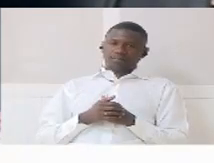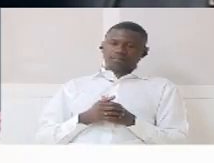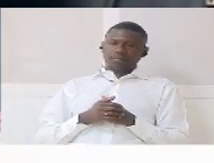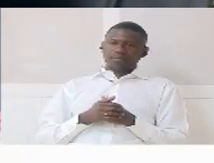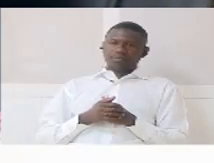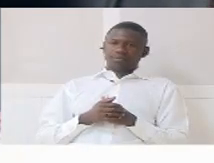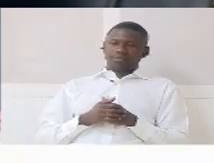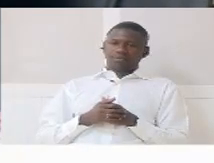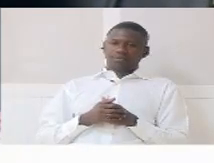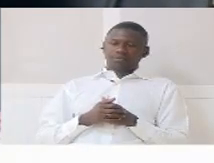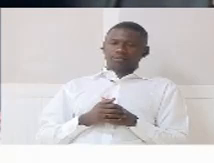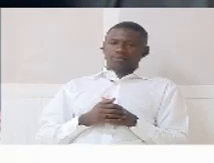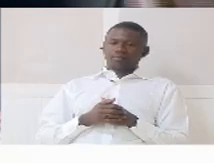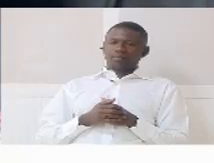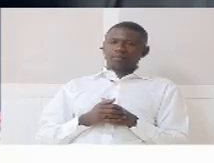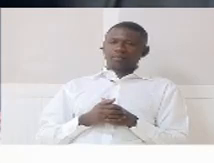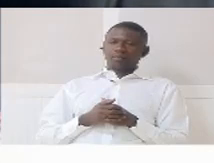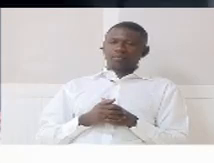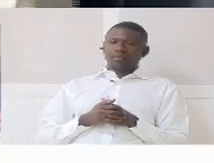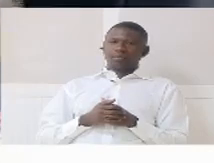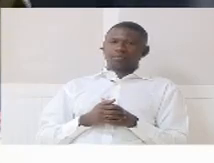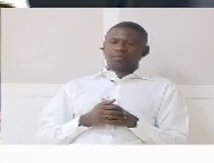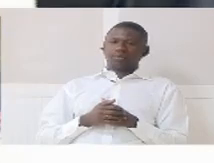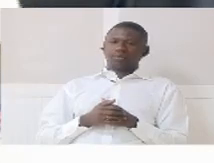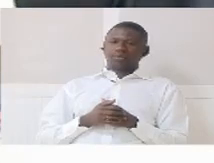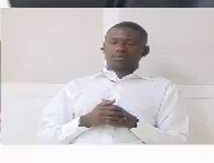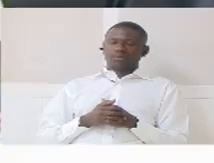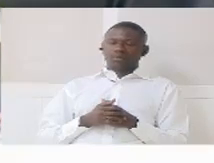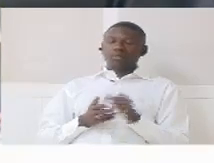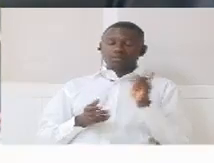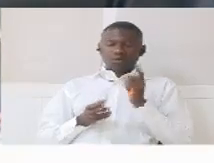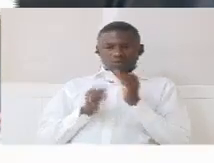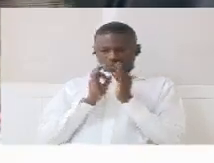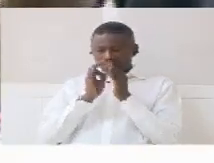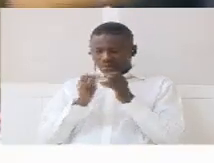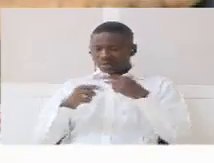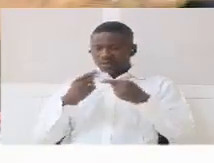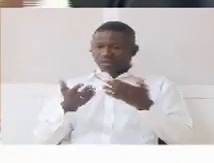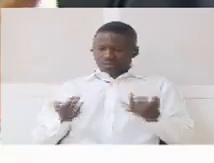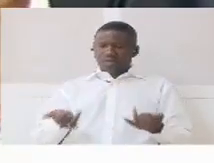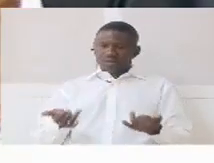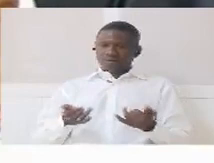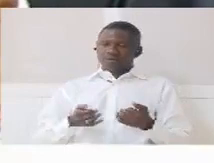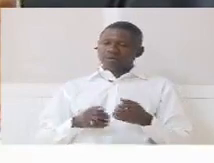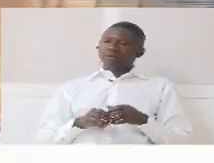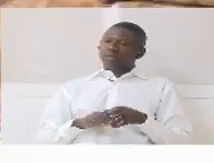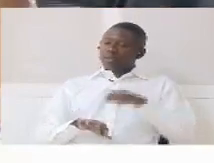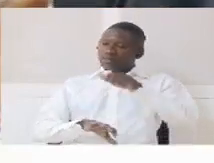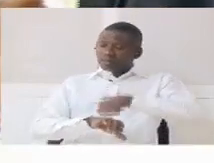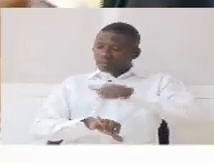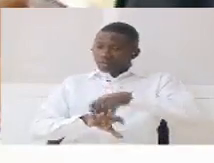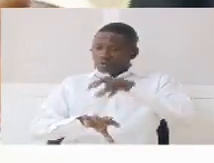Amre lanya ngawolombolo olofola saying concrete slab will be. This is what I was just talking about. Do you have a concrete slab?